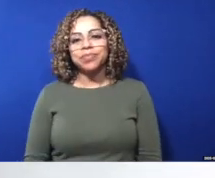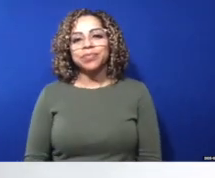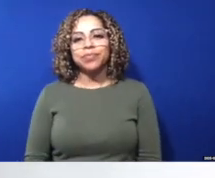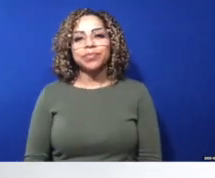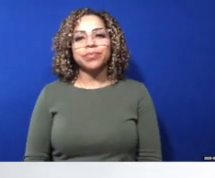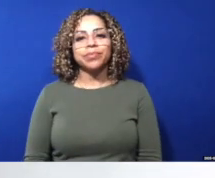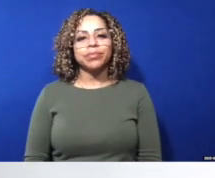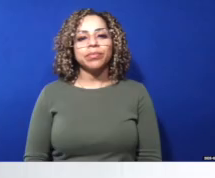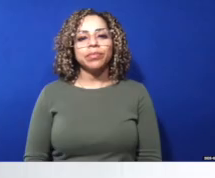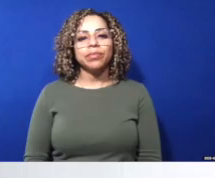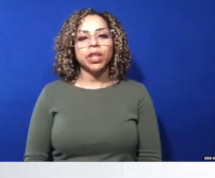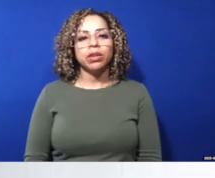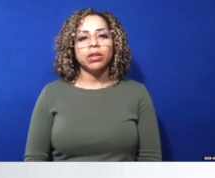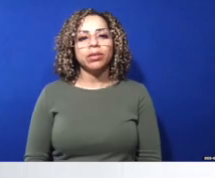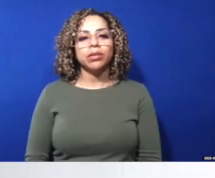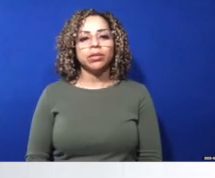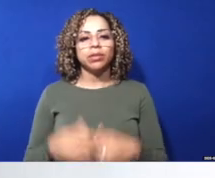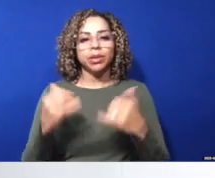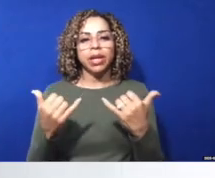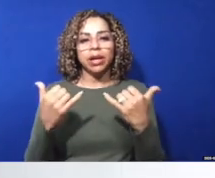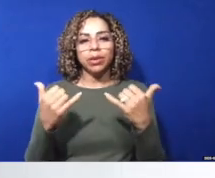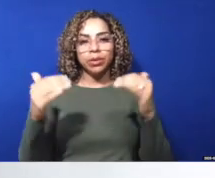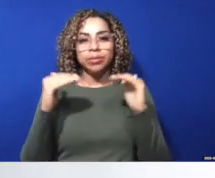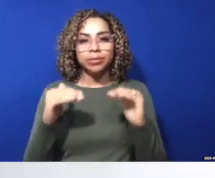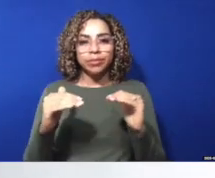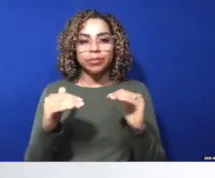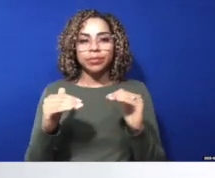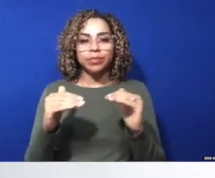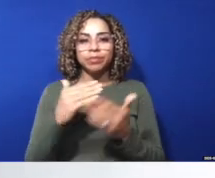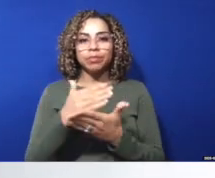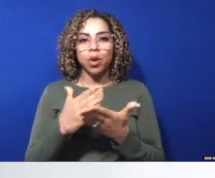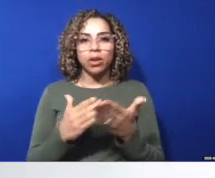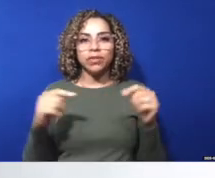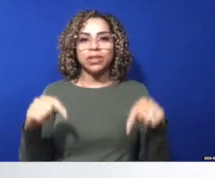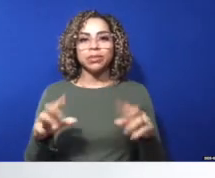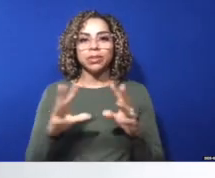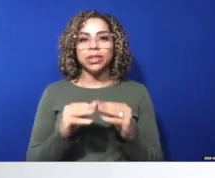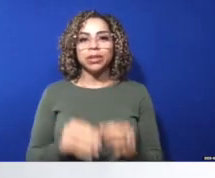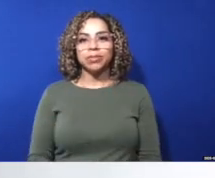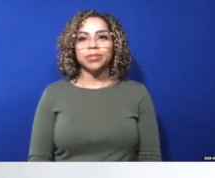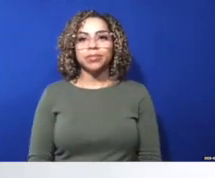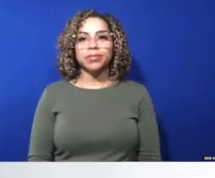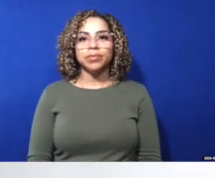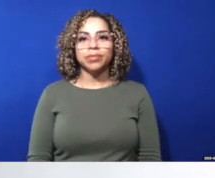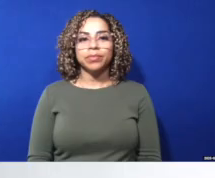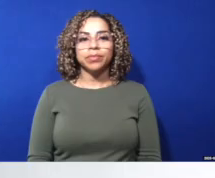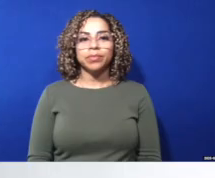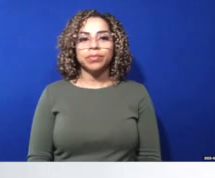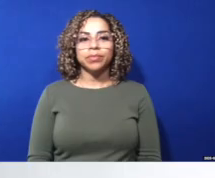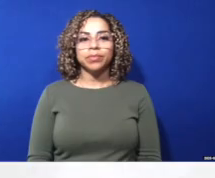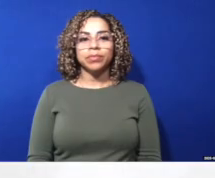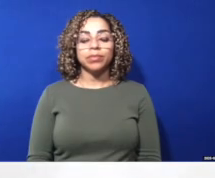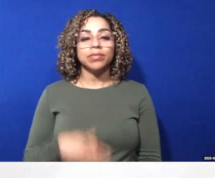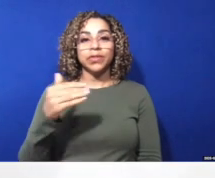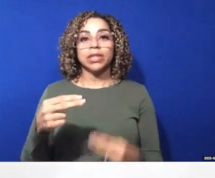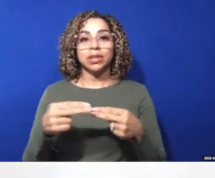So we'll move on to the next portion of our meeting. If we can advance to the next